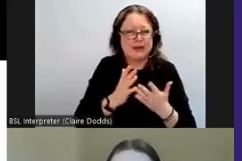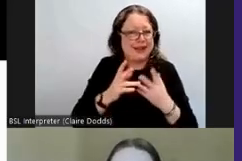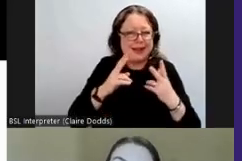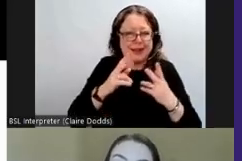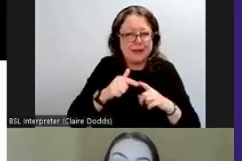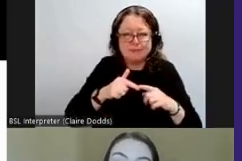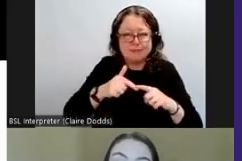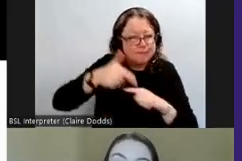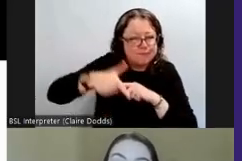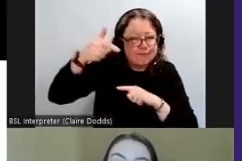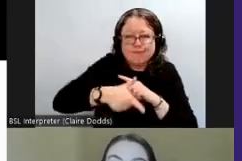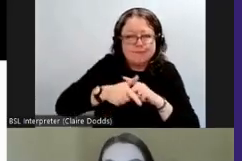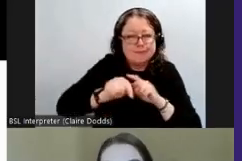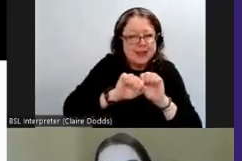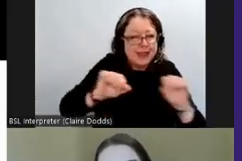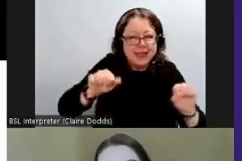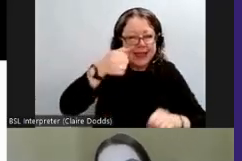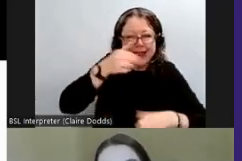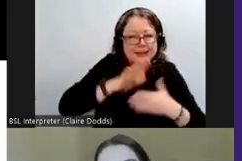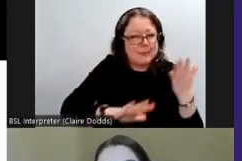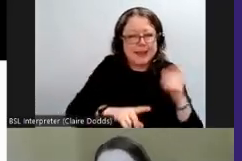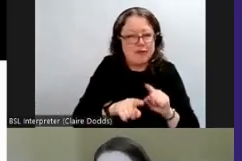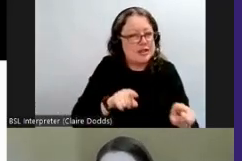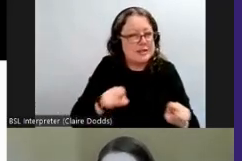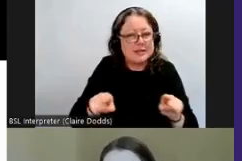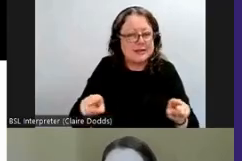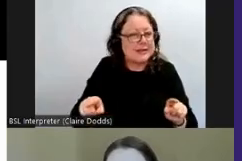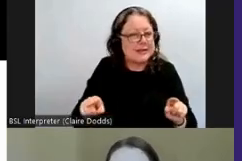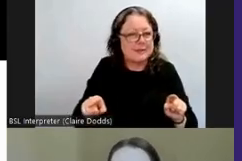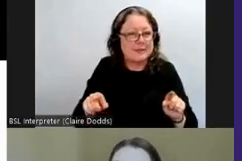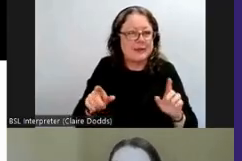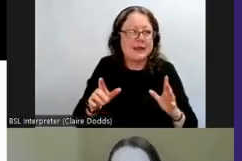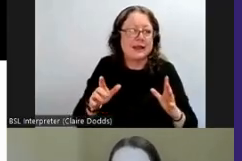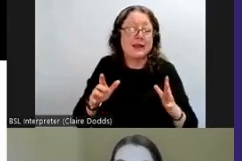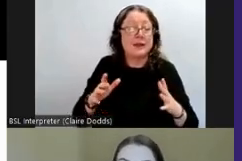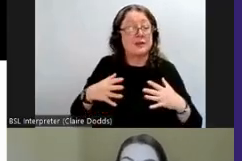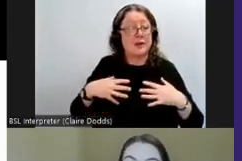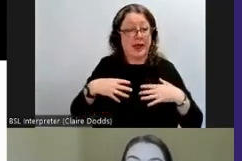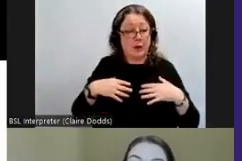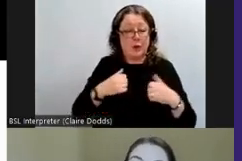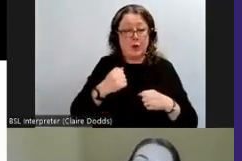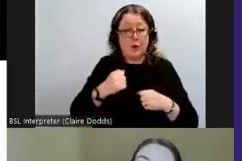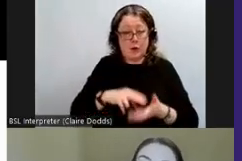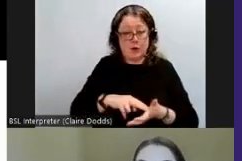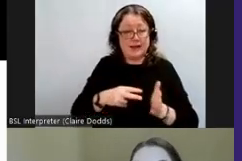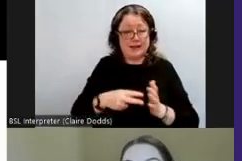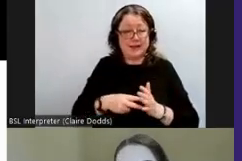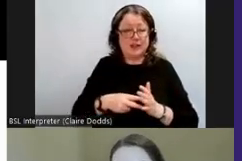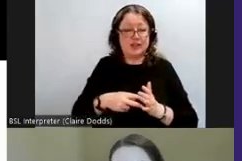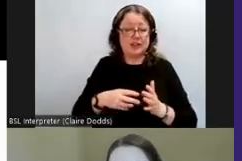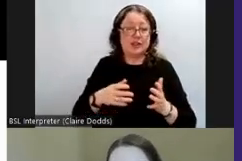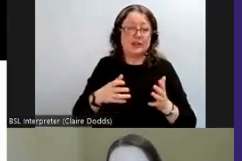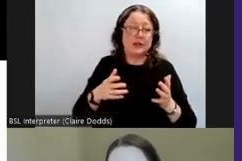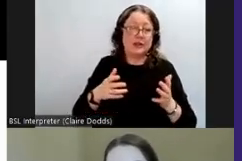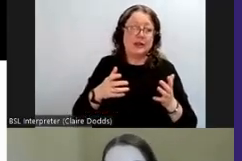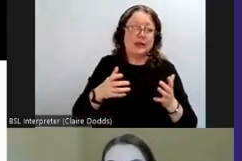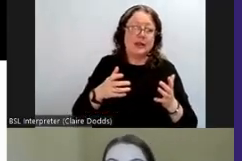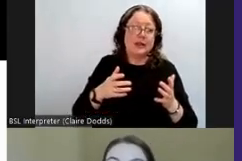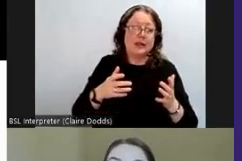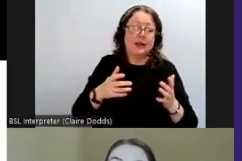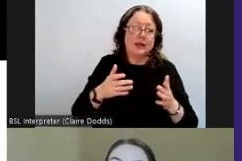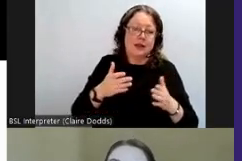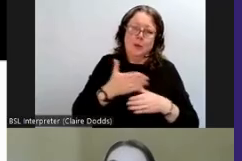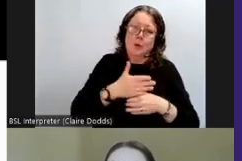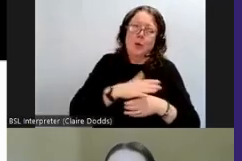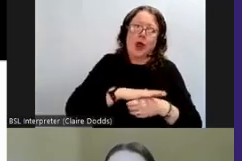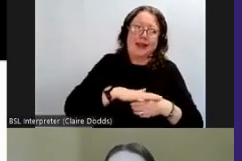family has. And so, as an organisation, and as many charities that work in this area or this field